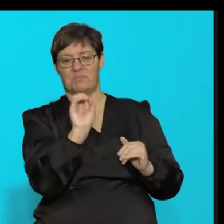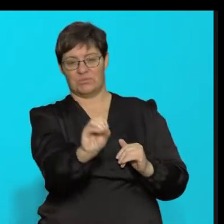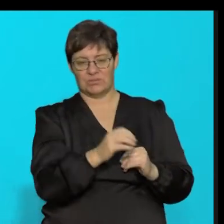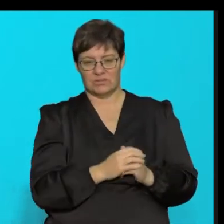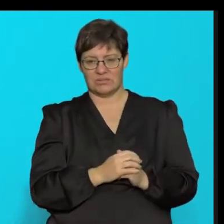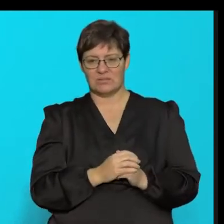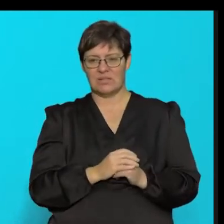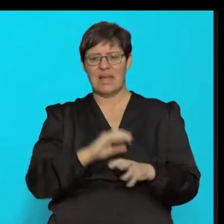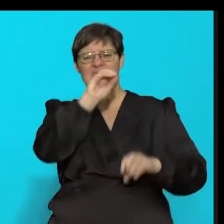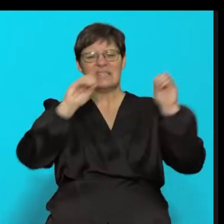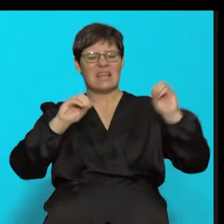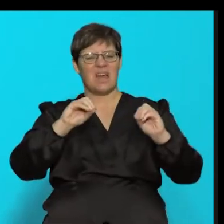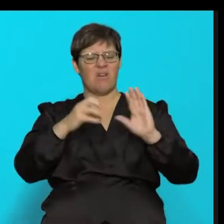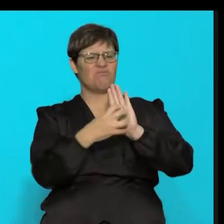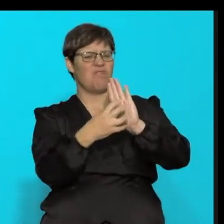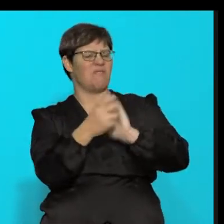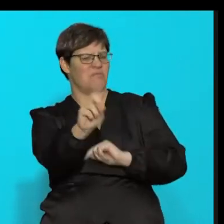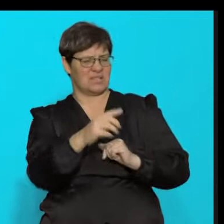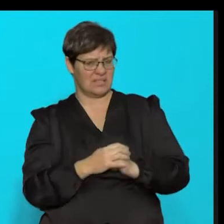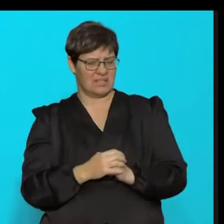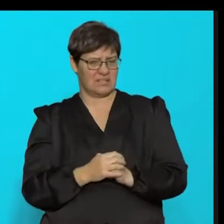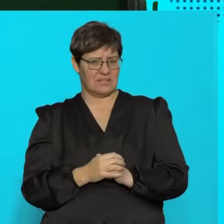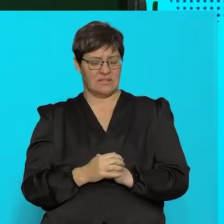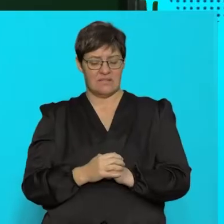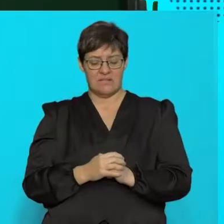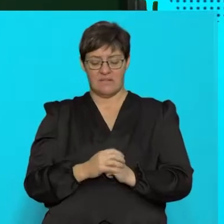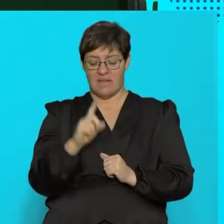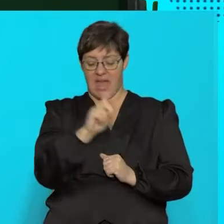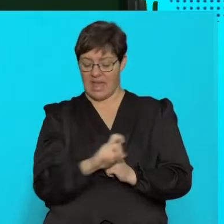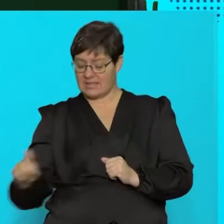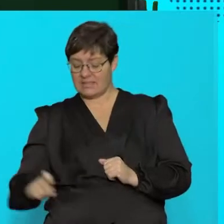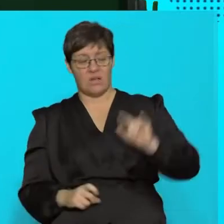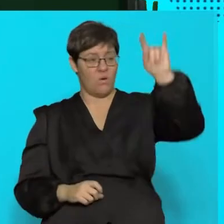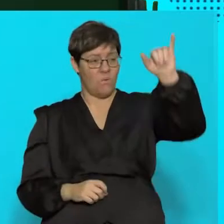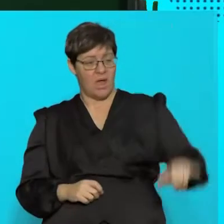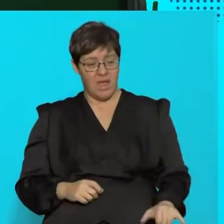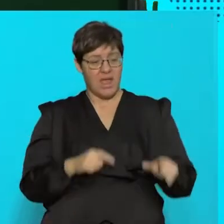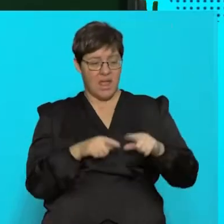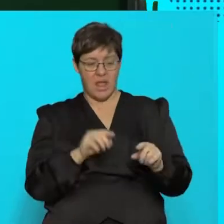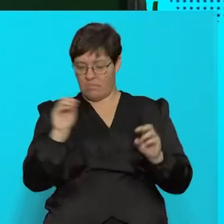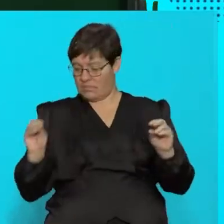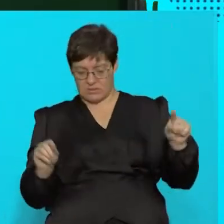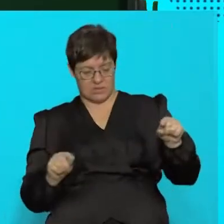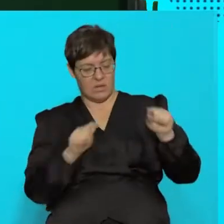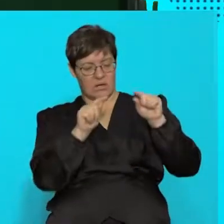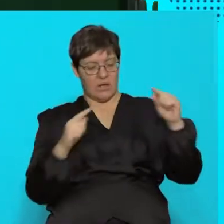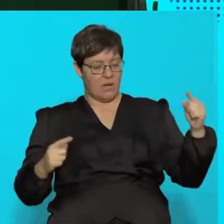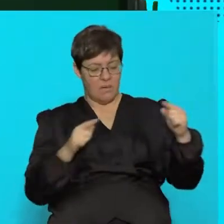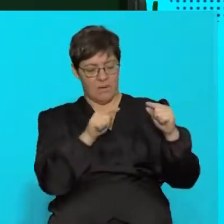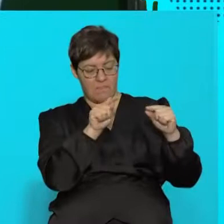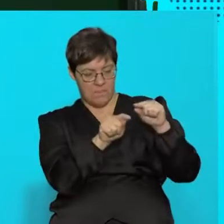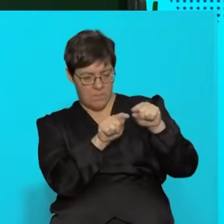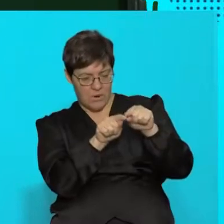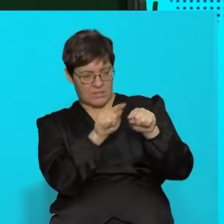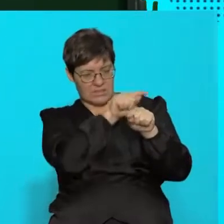scatter graph. What is a scatter graph, guys? If I have x and y as coordinates, I put a point on the Cartesian plane